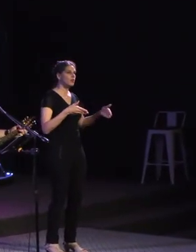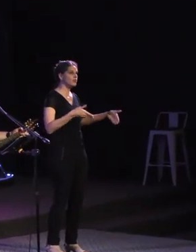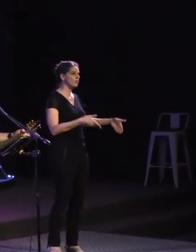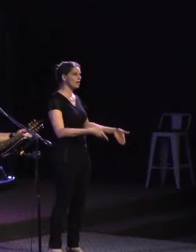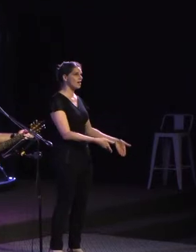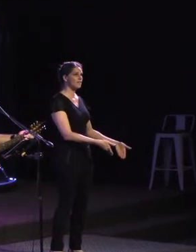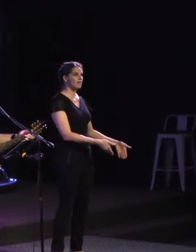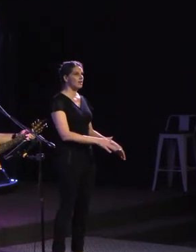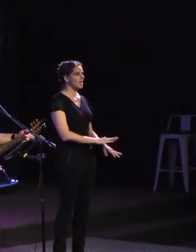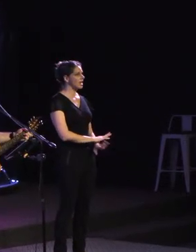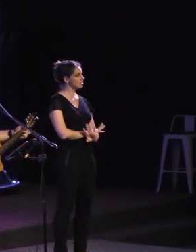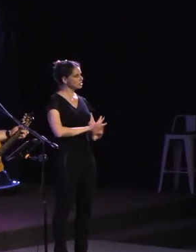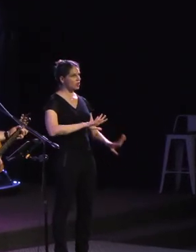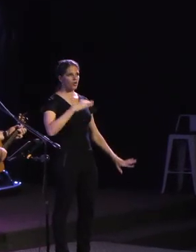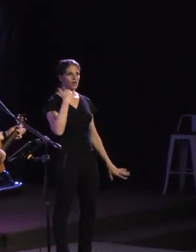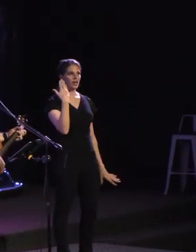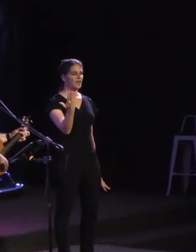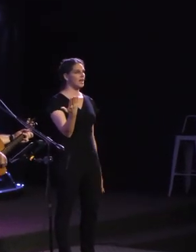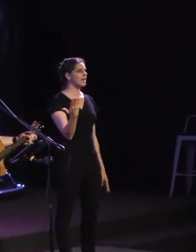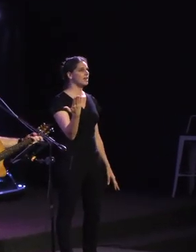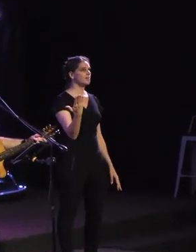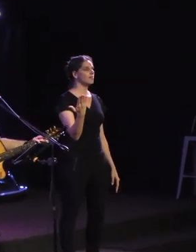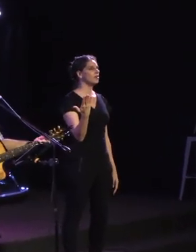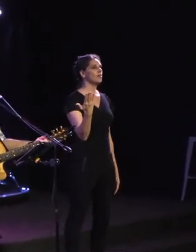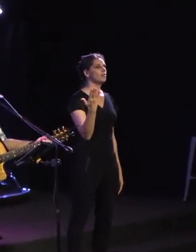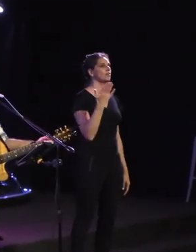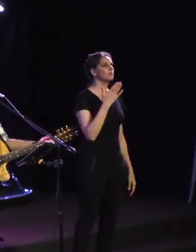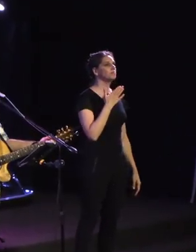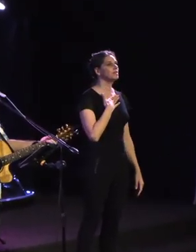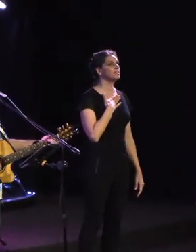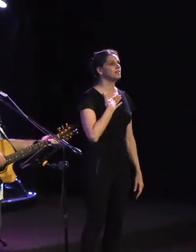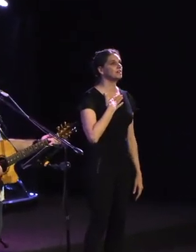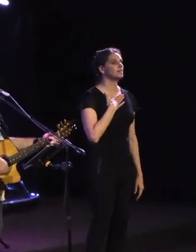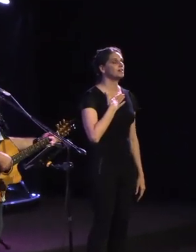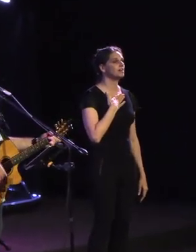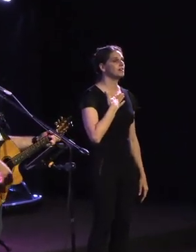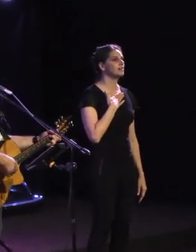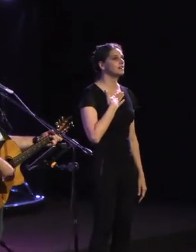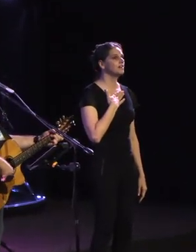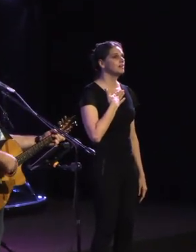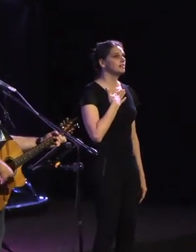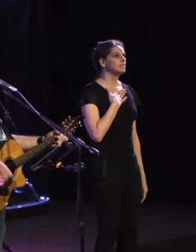the grave has no claim on me.